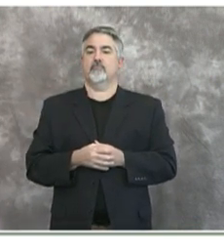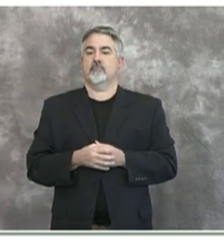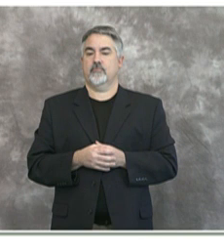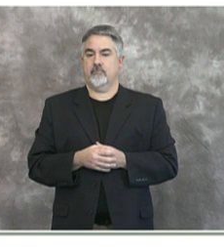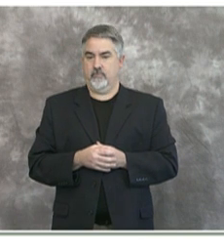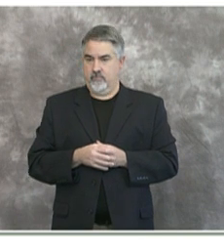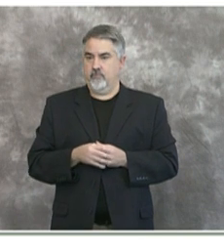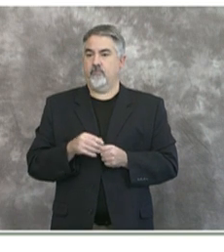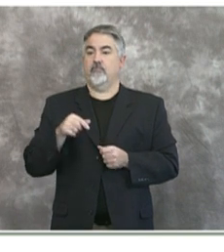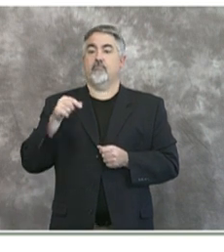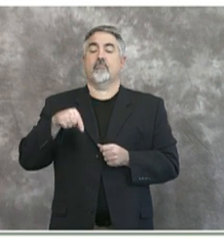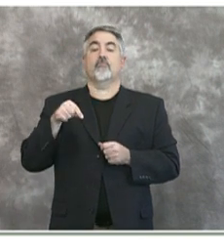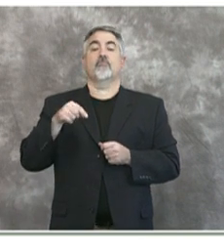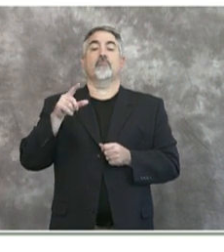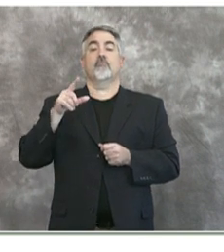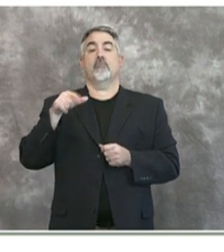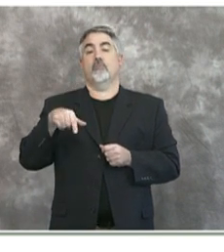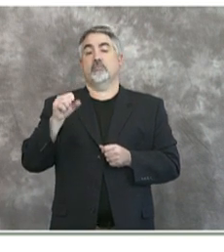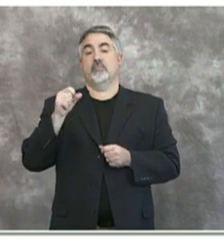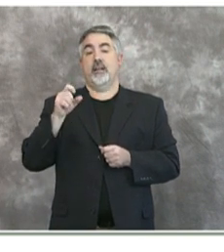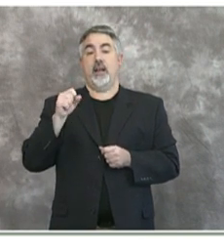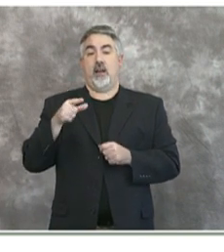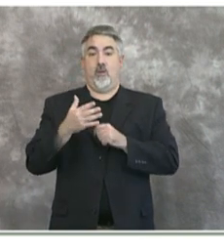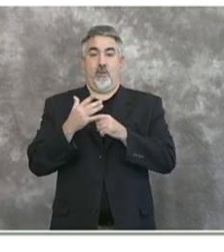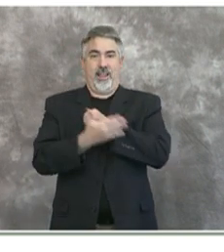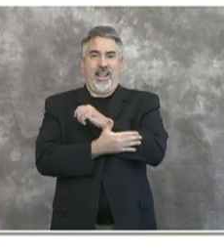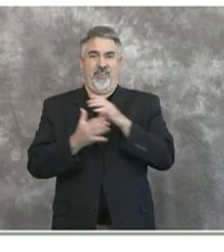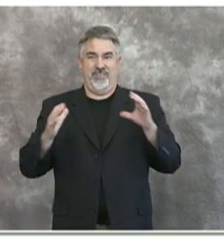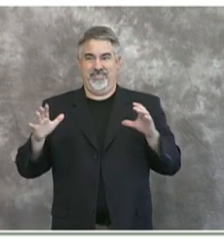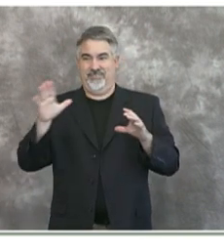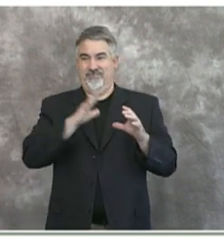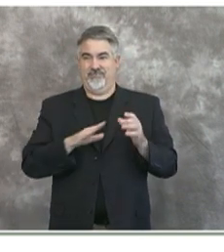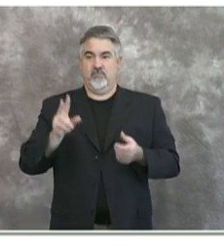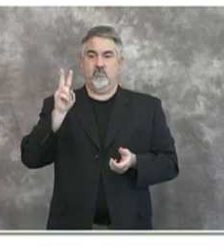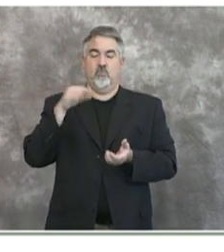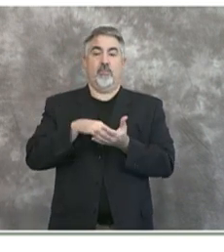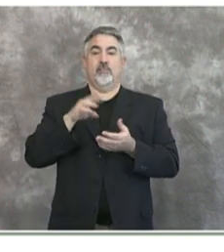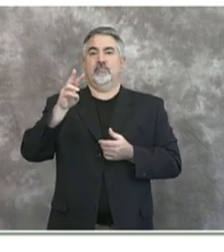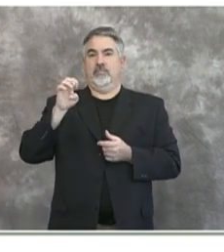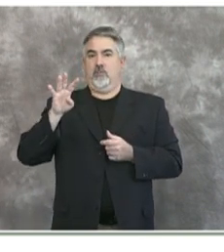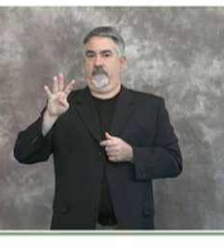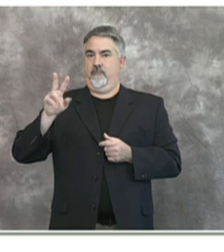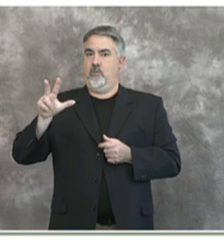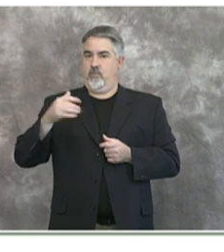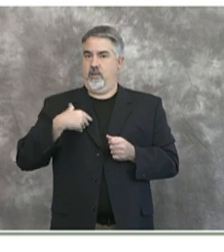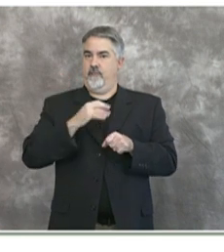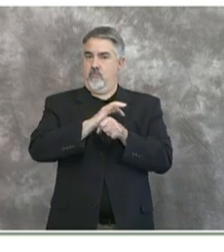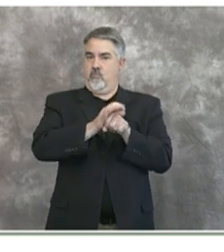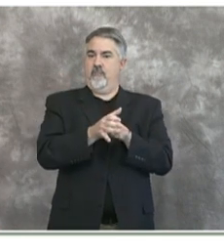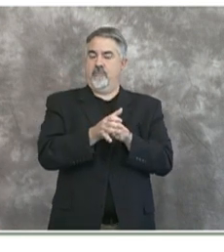1,400 deaths. And today, the County of San Diego is reporting